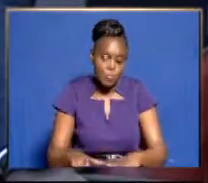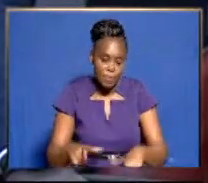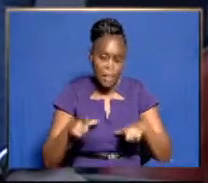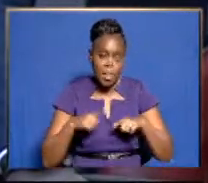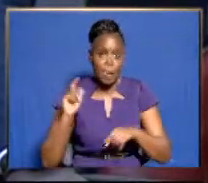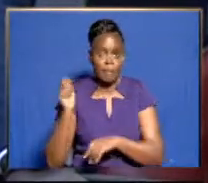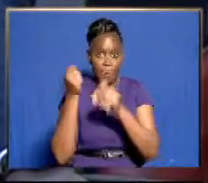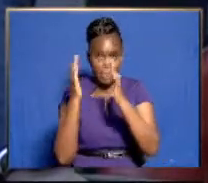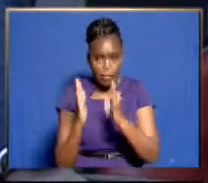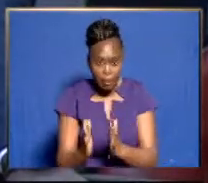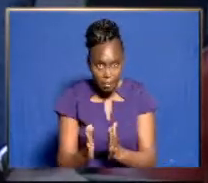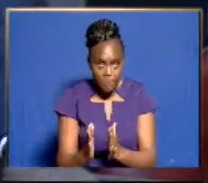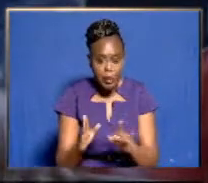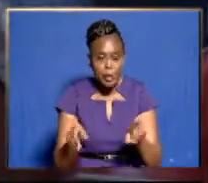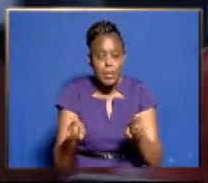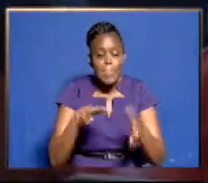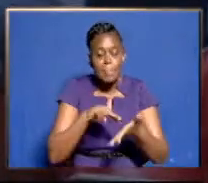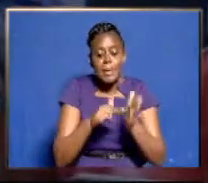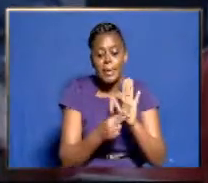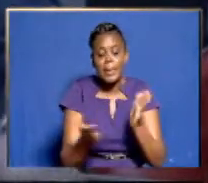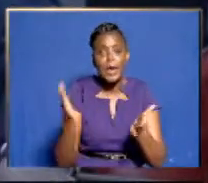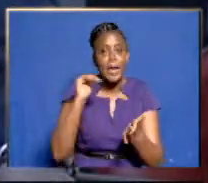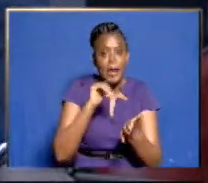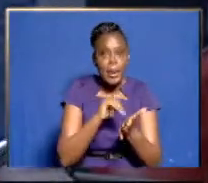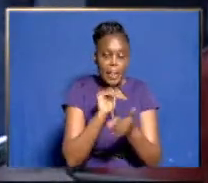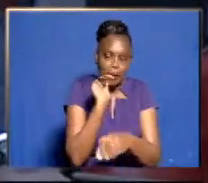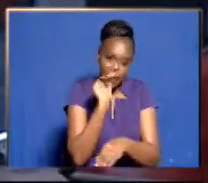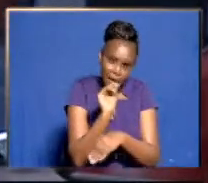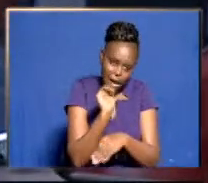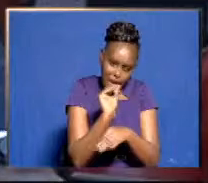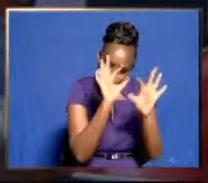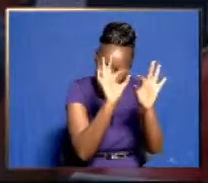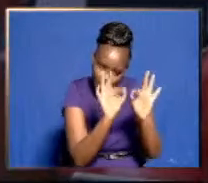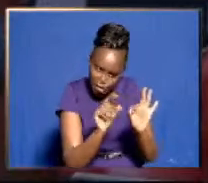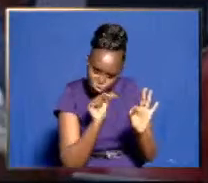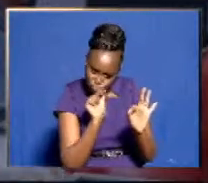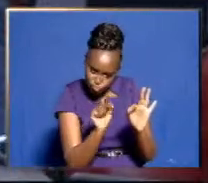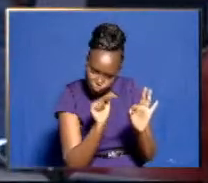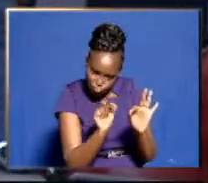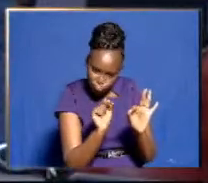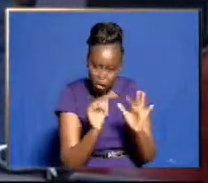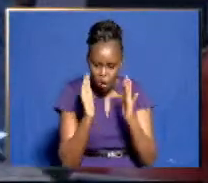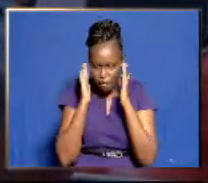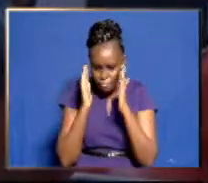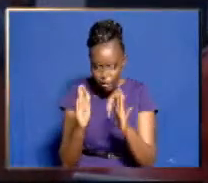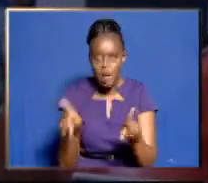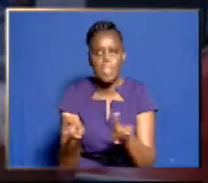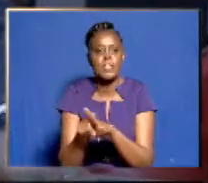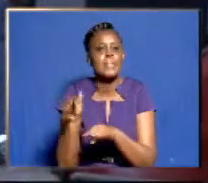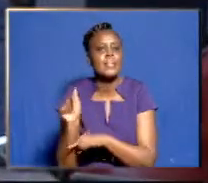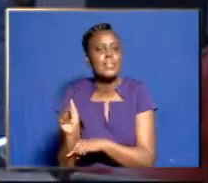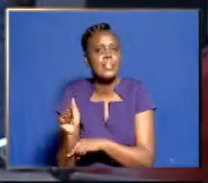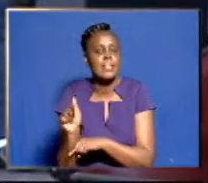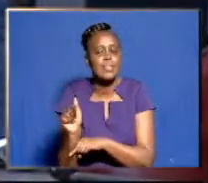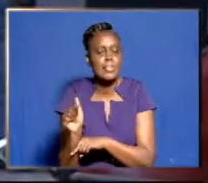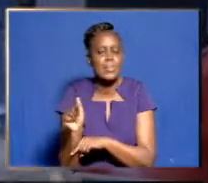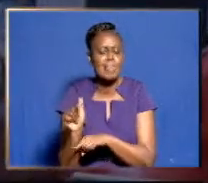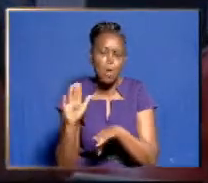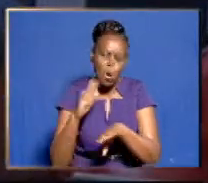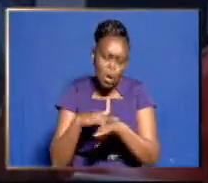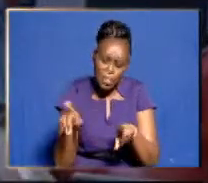Kenyans. And therefore, again, we urge Treasury to also focus on this, put emphasis on the